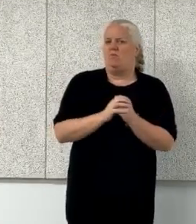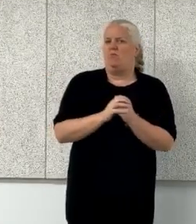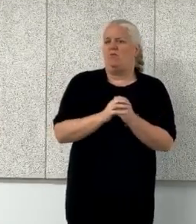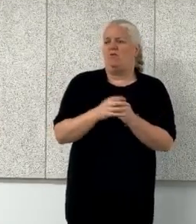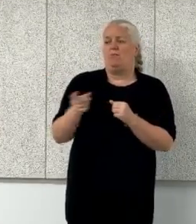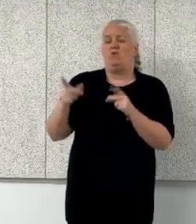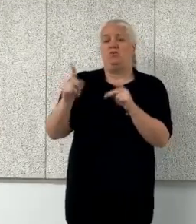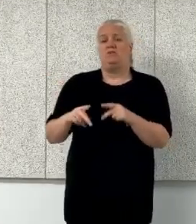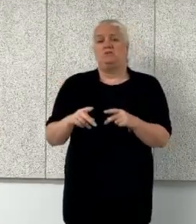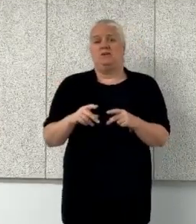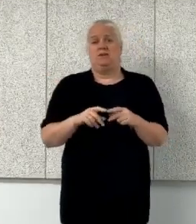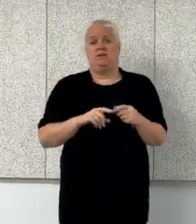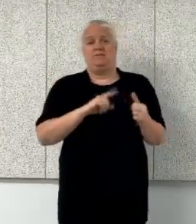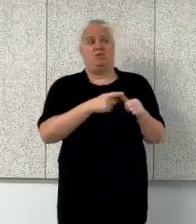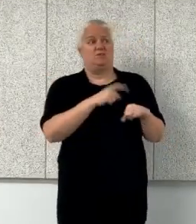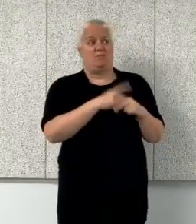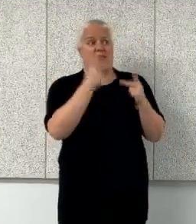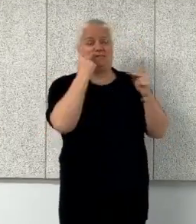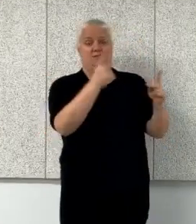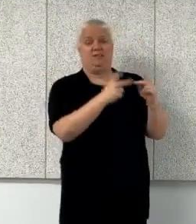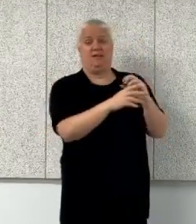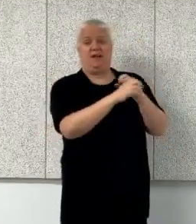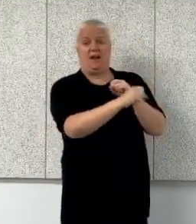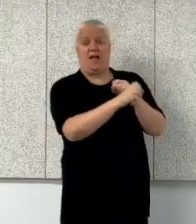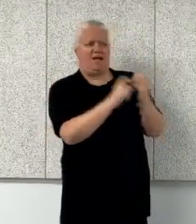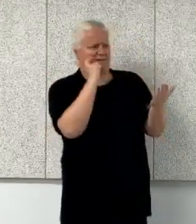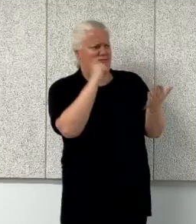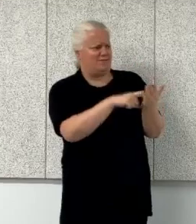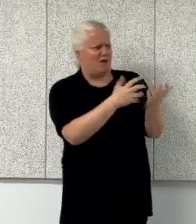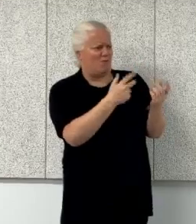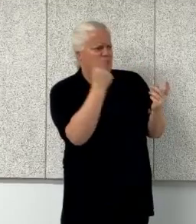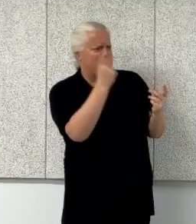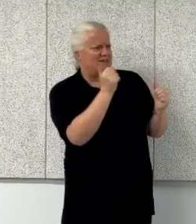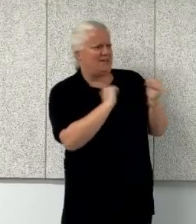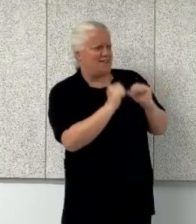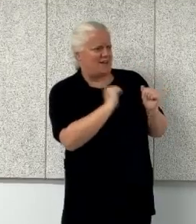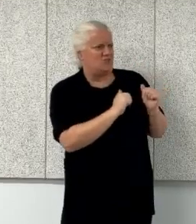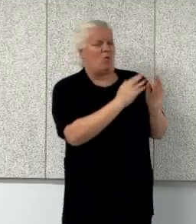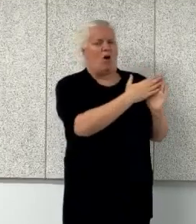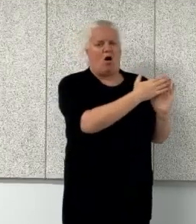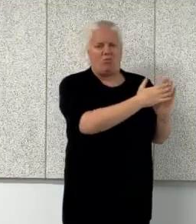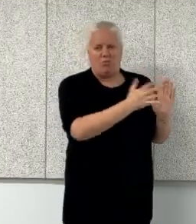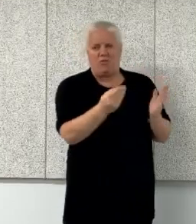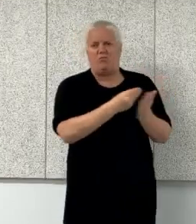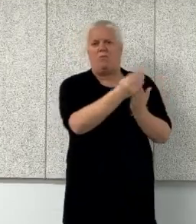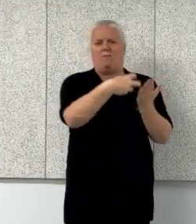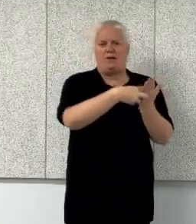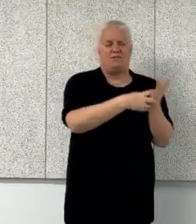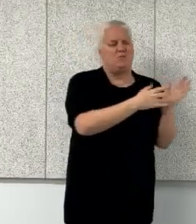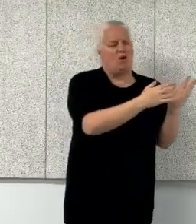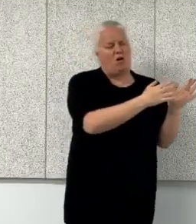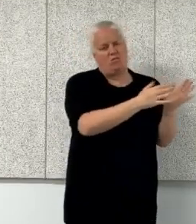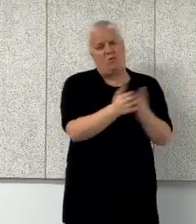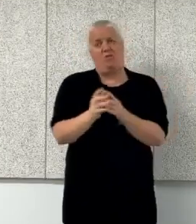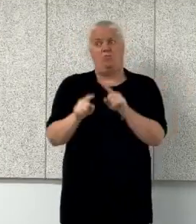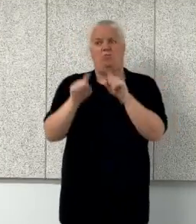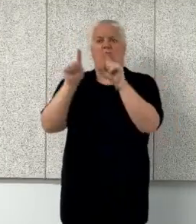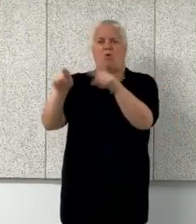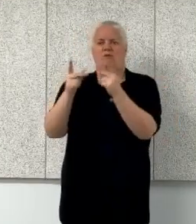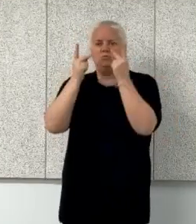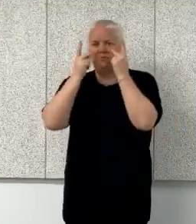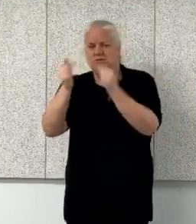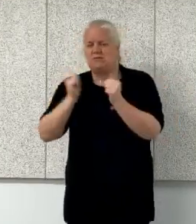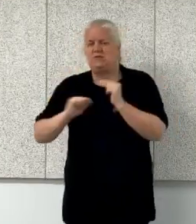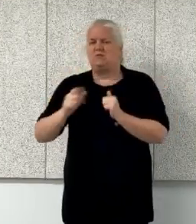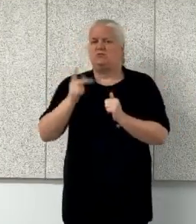whatever the first touch point is with the show, all the way through to your ticket buying, all the way through to your experience when you're there. Like, that is what is